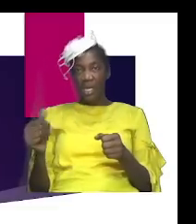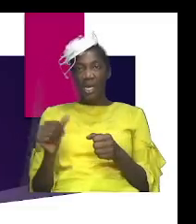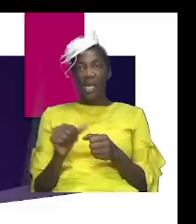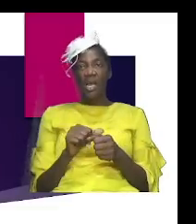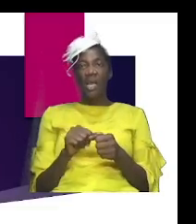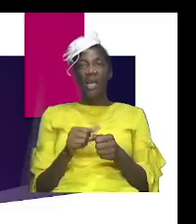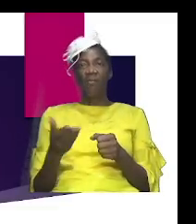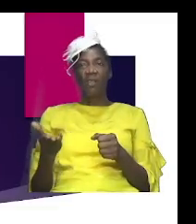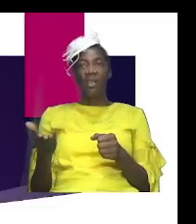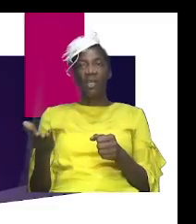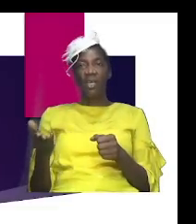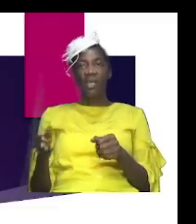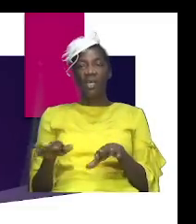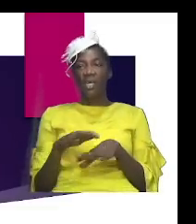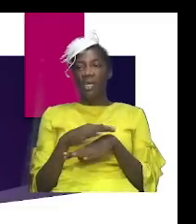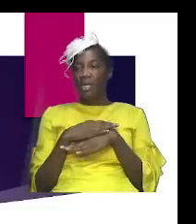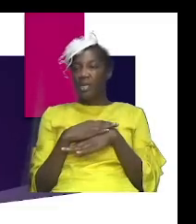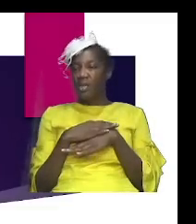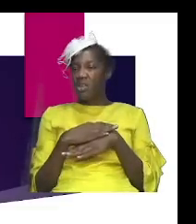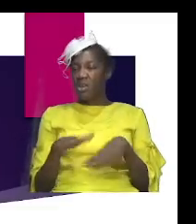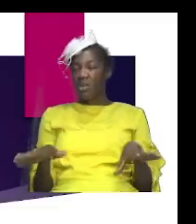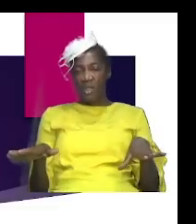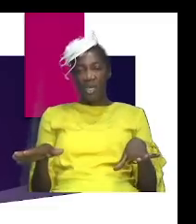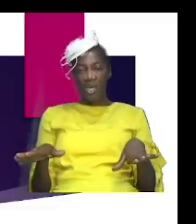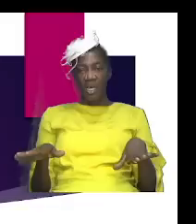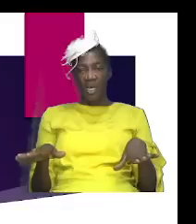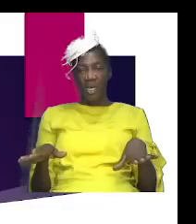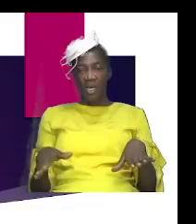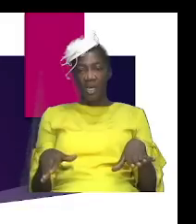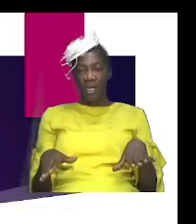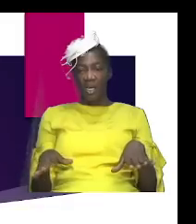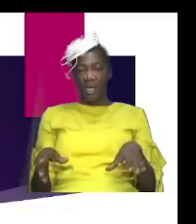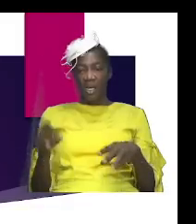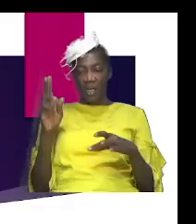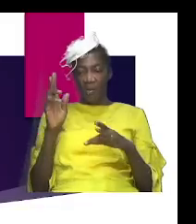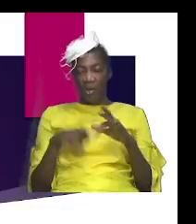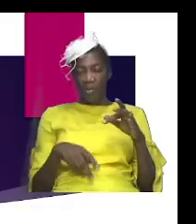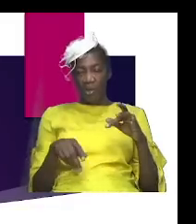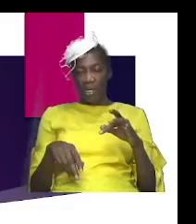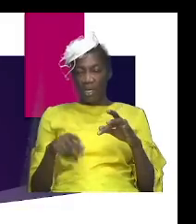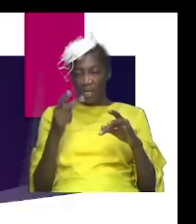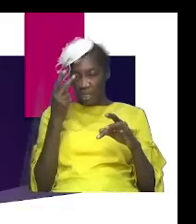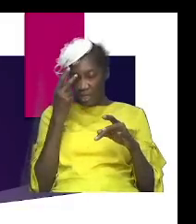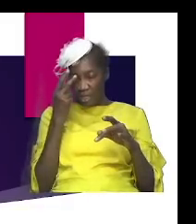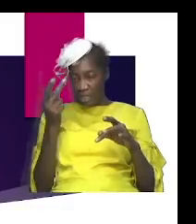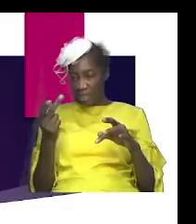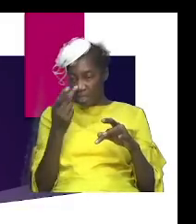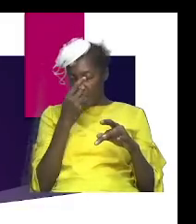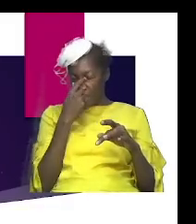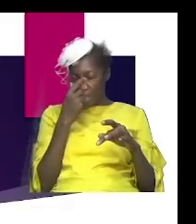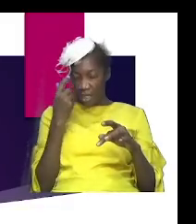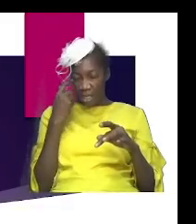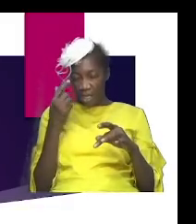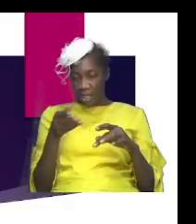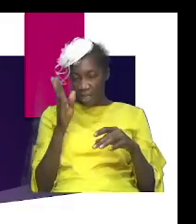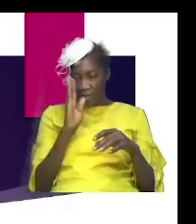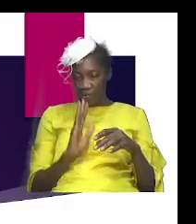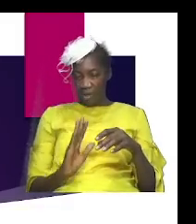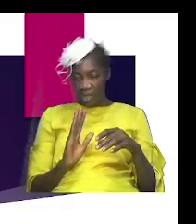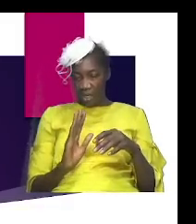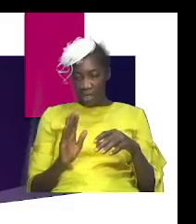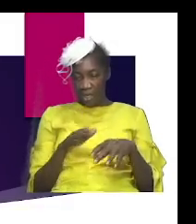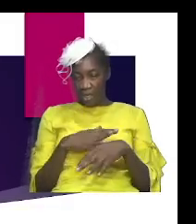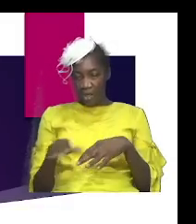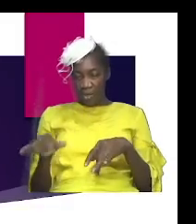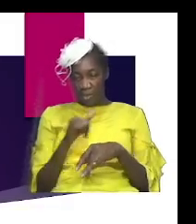everything. There is absolutely nothing that will miss the sight and the eyes of Almighty God. Nobody who wastes